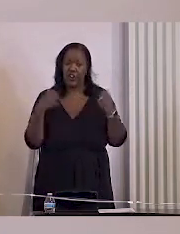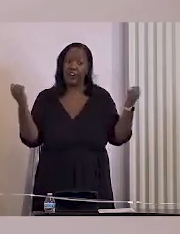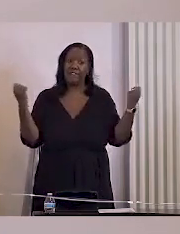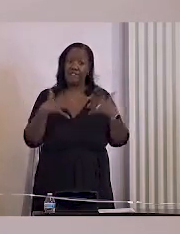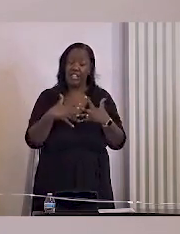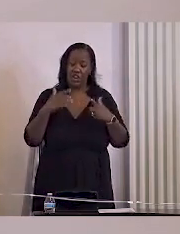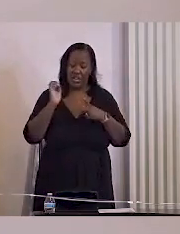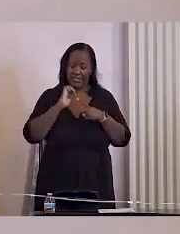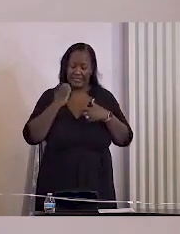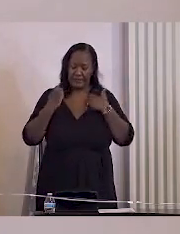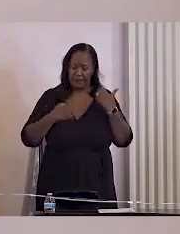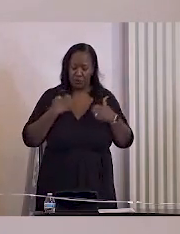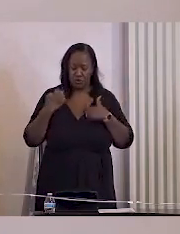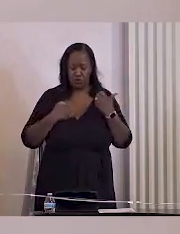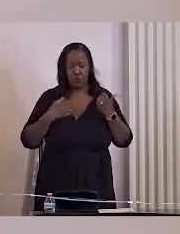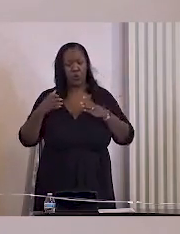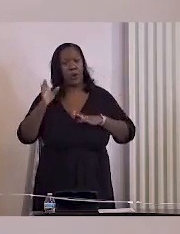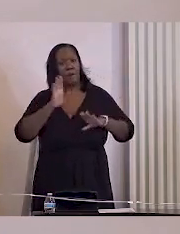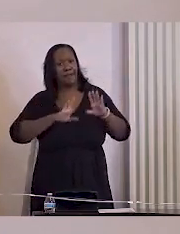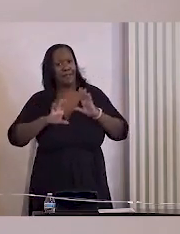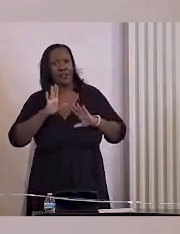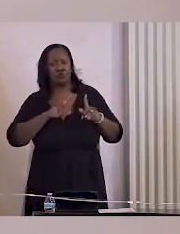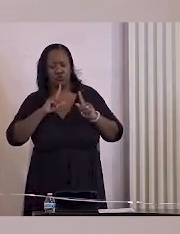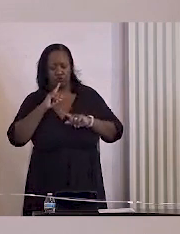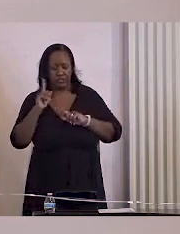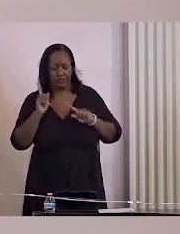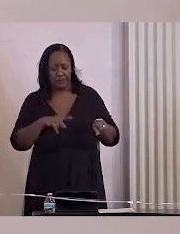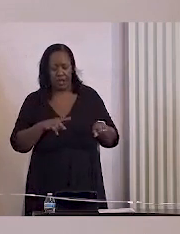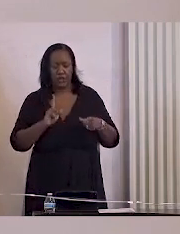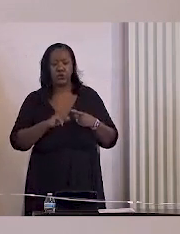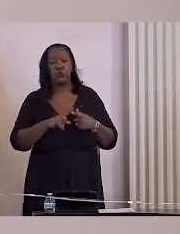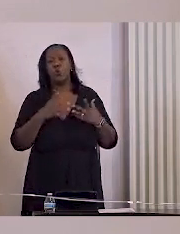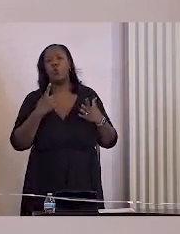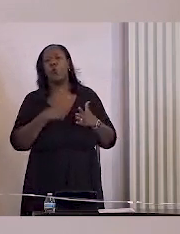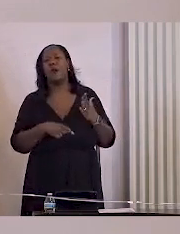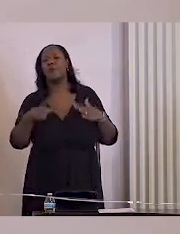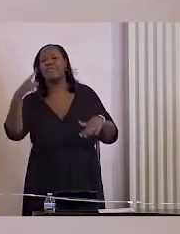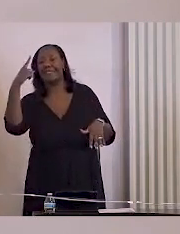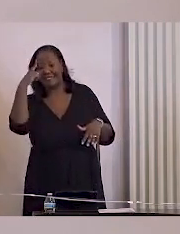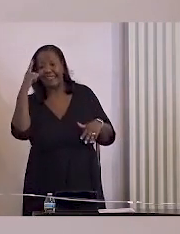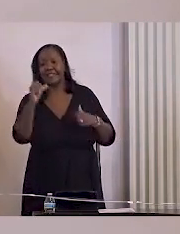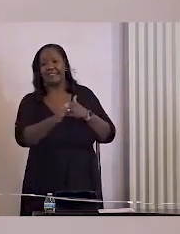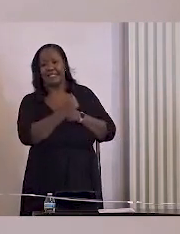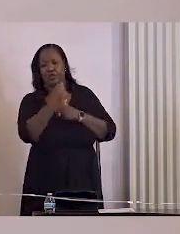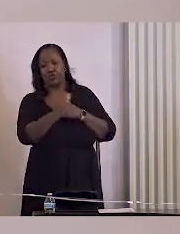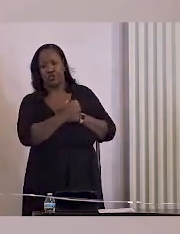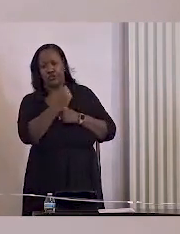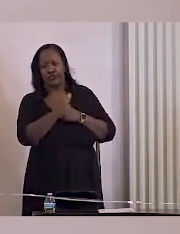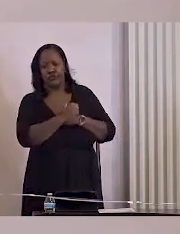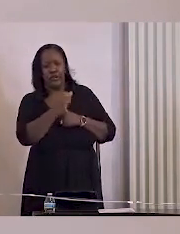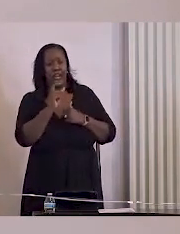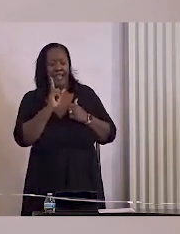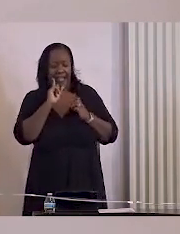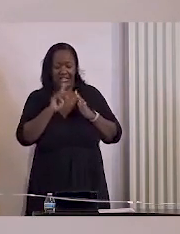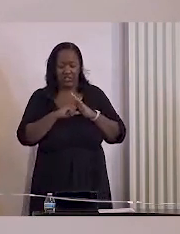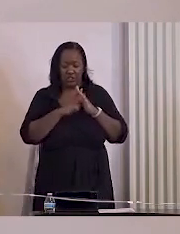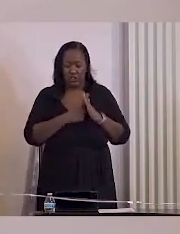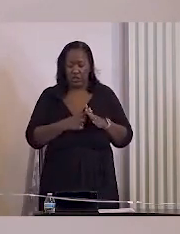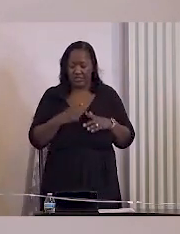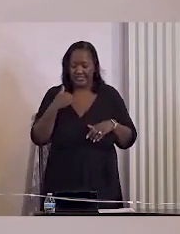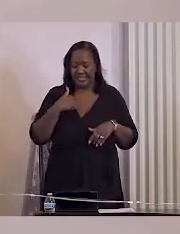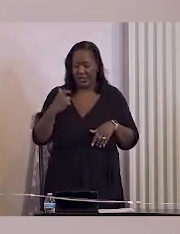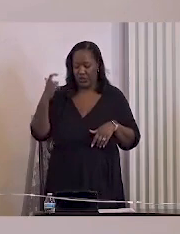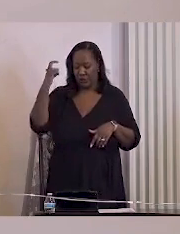emotional and biological response to a perceived danger. It starts in a tiny part of our brain called the